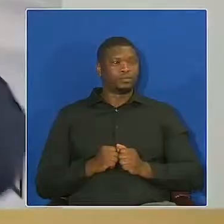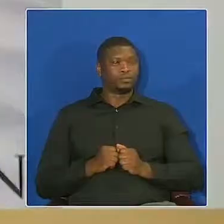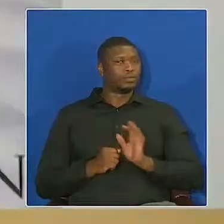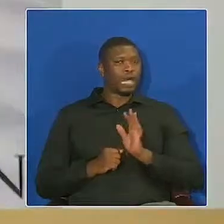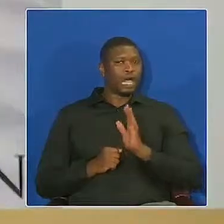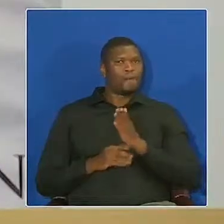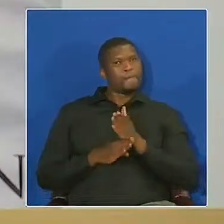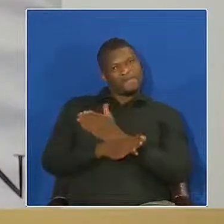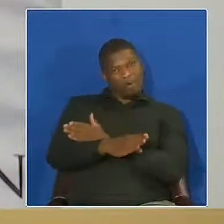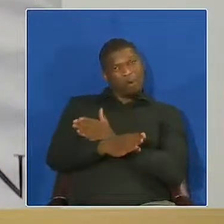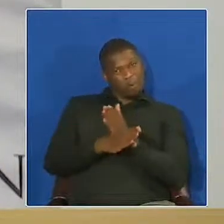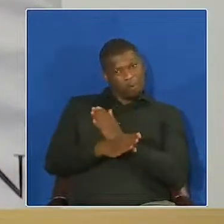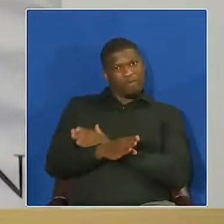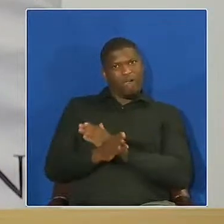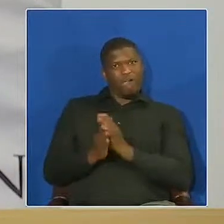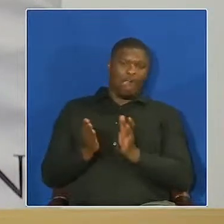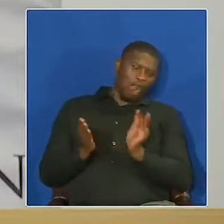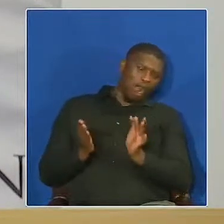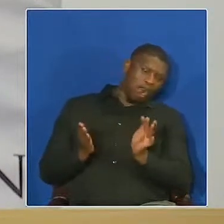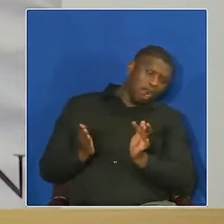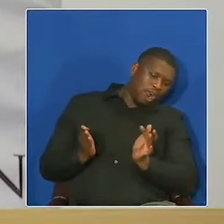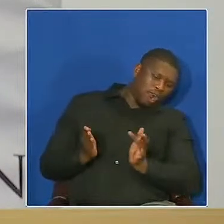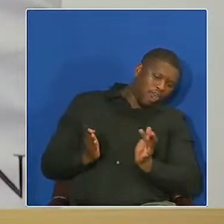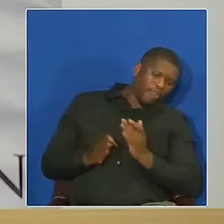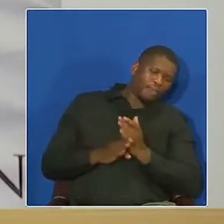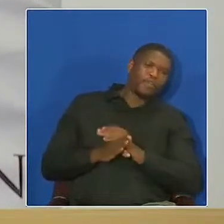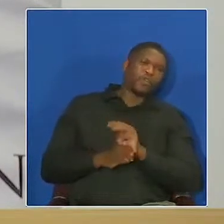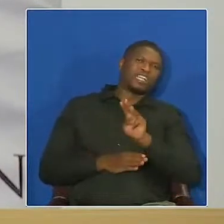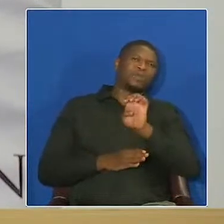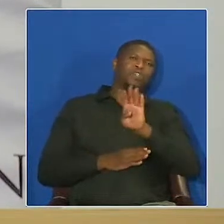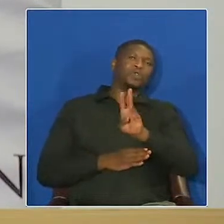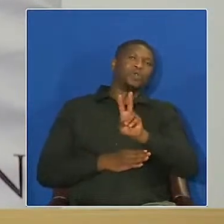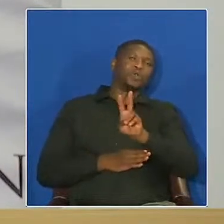just before the tab that says WB2.